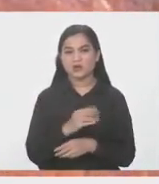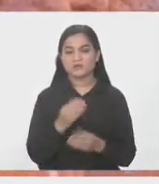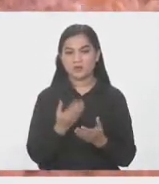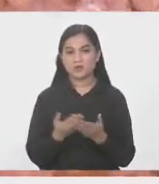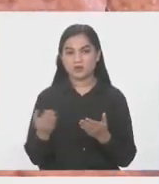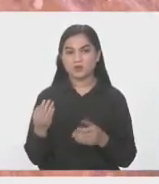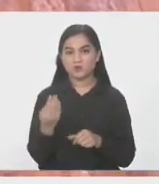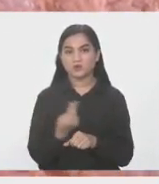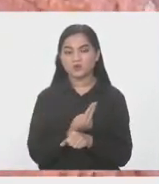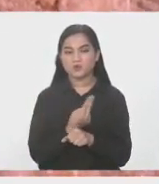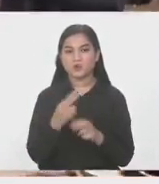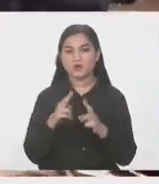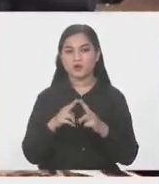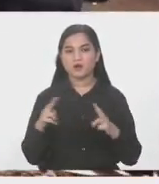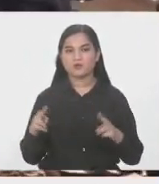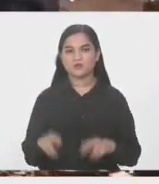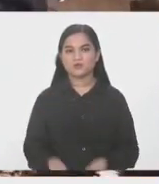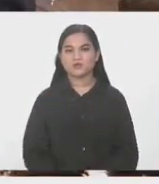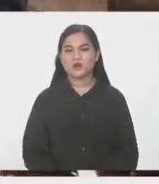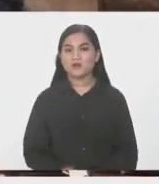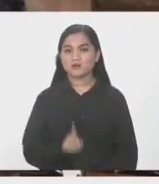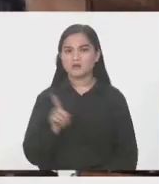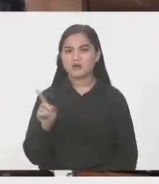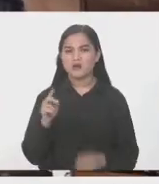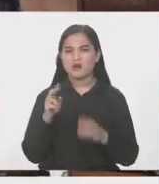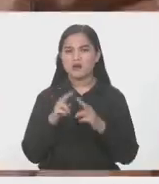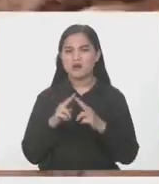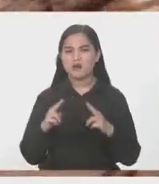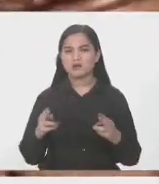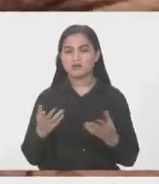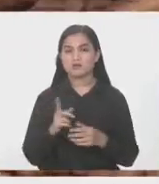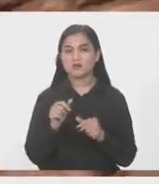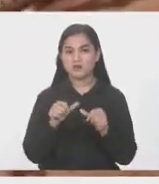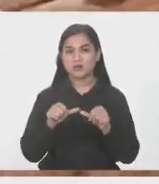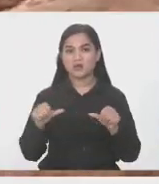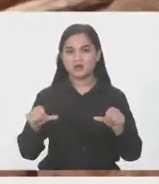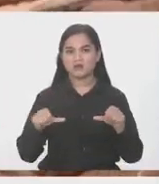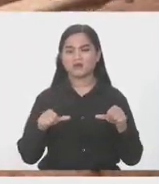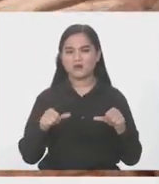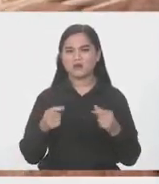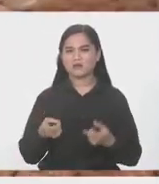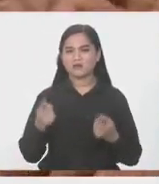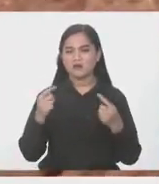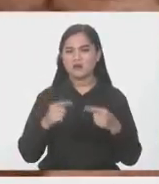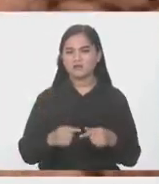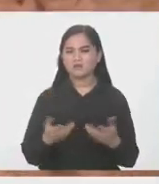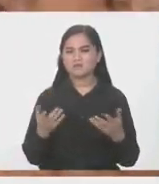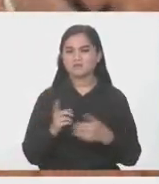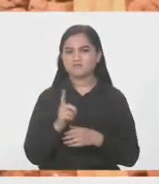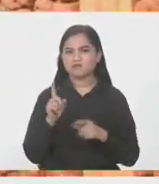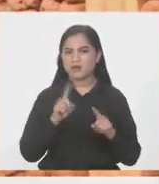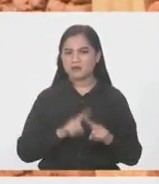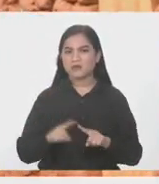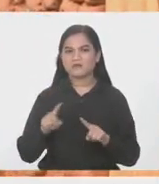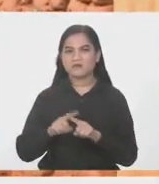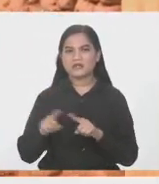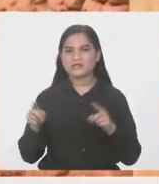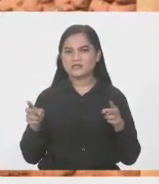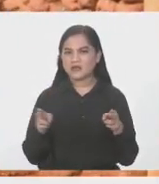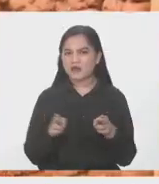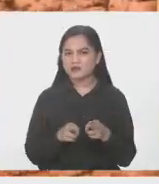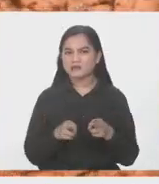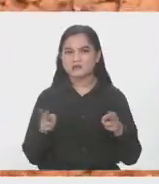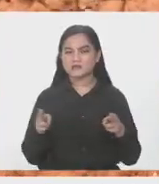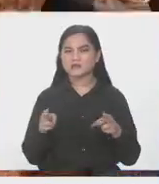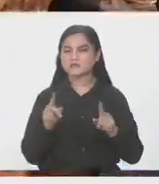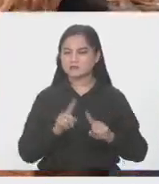used. A typical house that you'll see in this area, they come in different sizes and